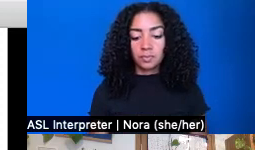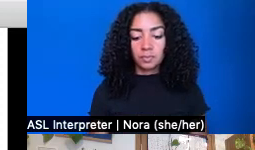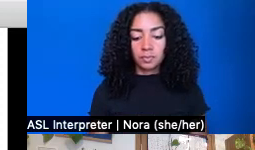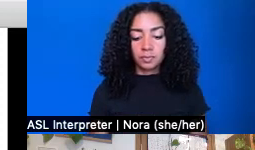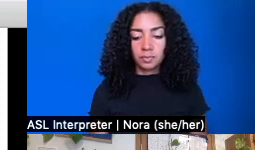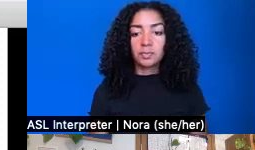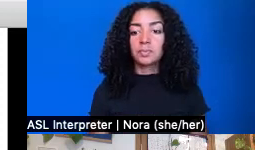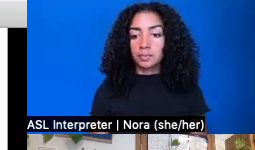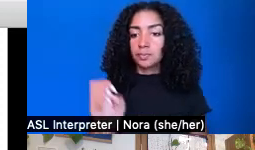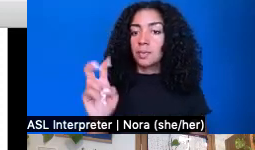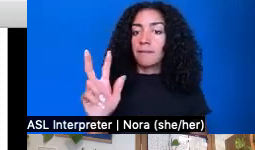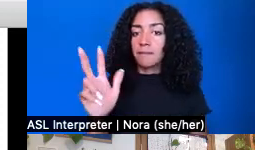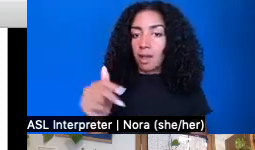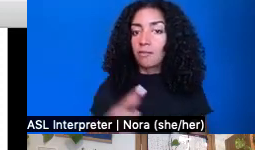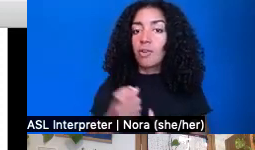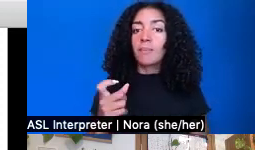Eva's from Honduras.